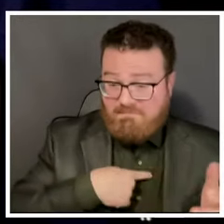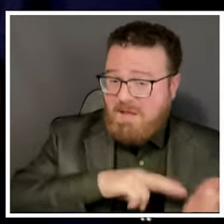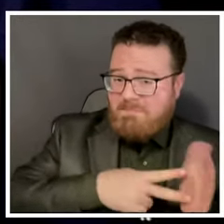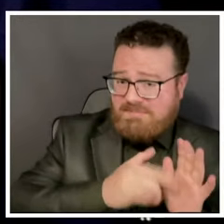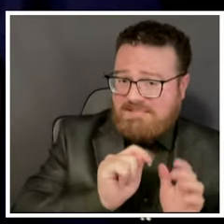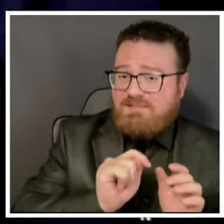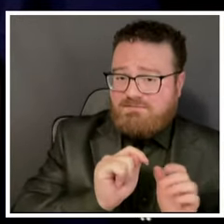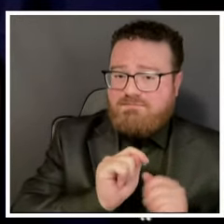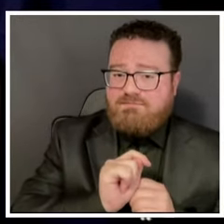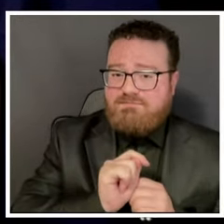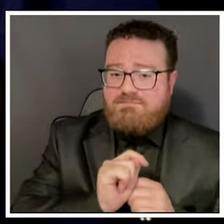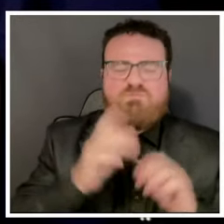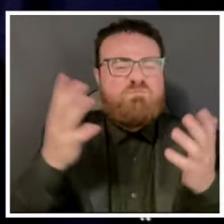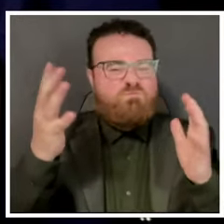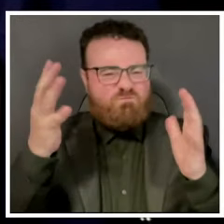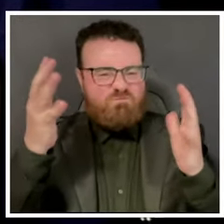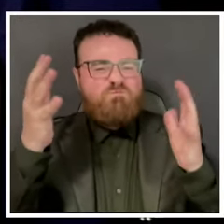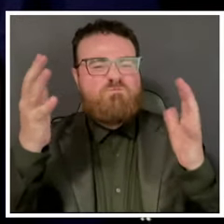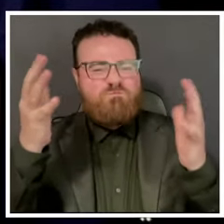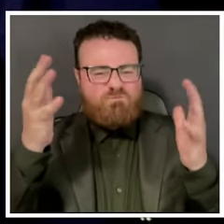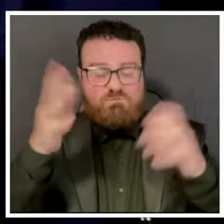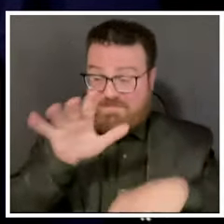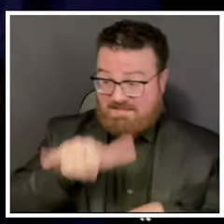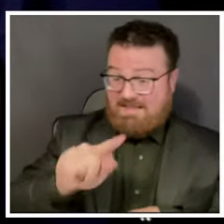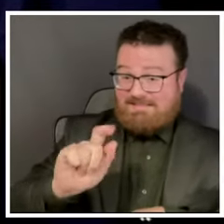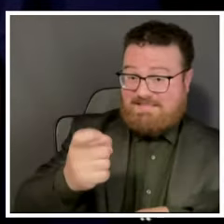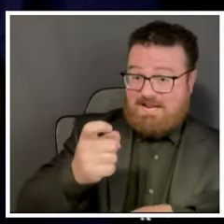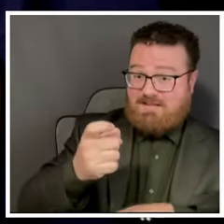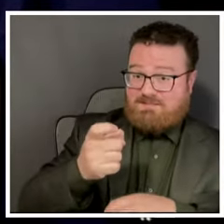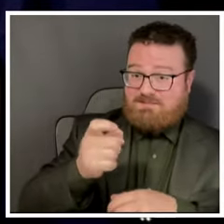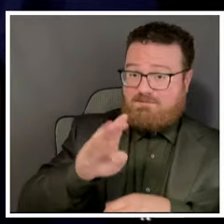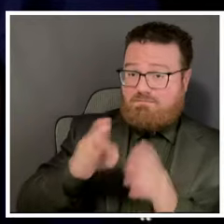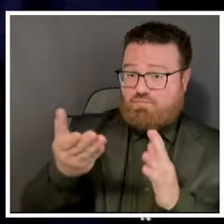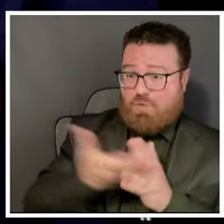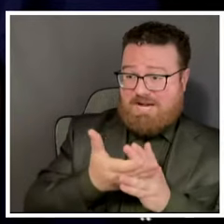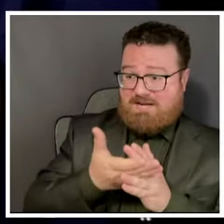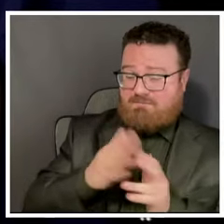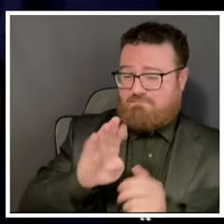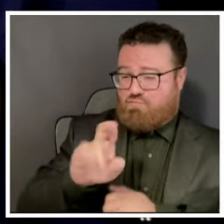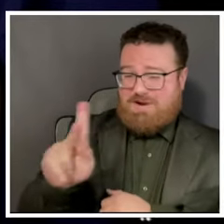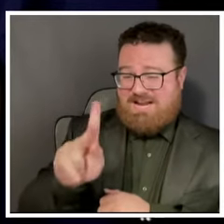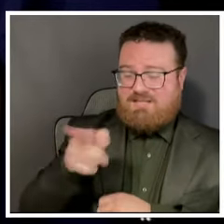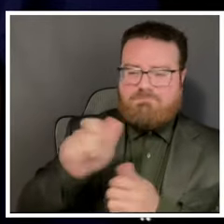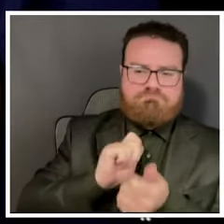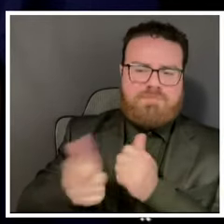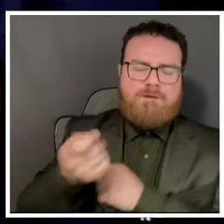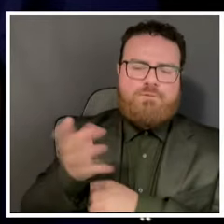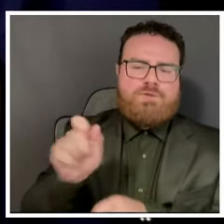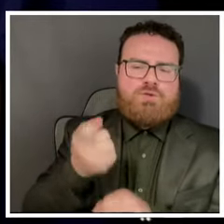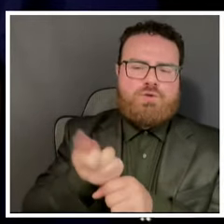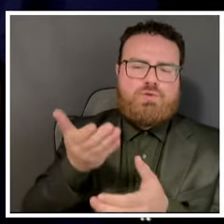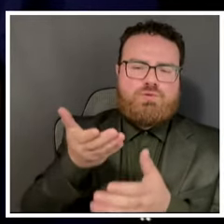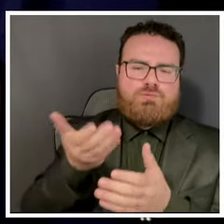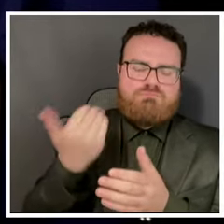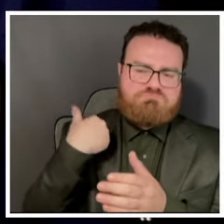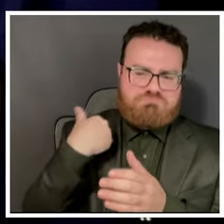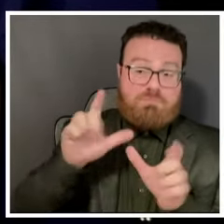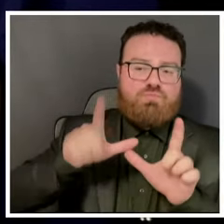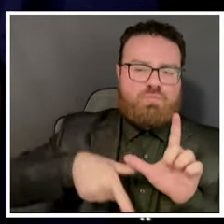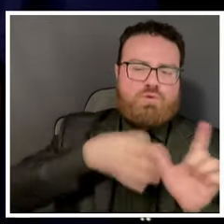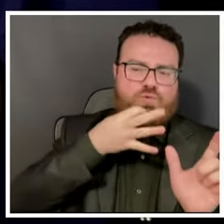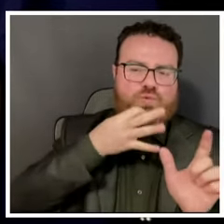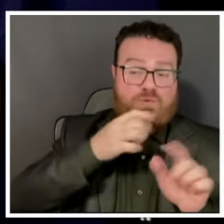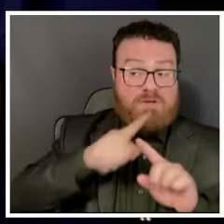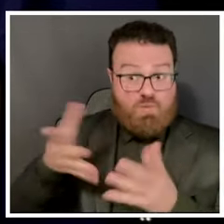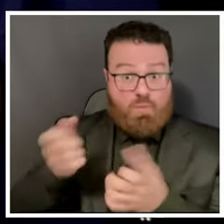tax break that he passed several years ago is about to expire, but Trump wants to give another billionaire tax break. Listen to what he